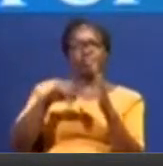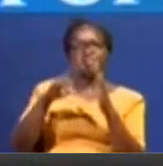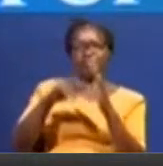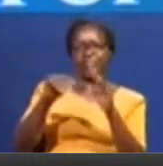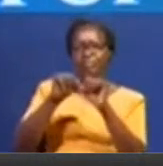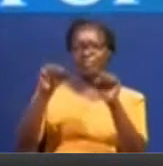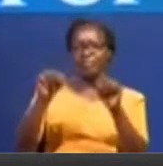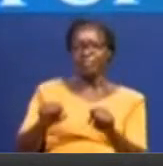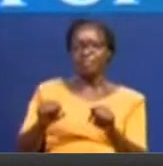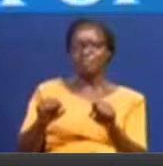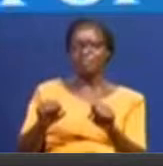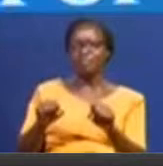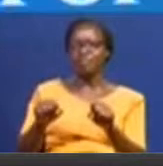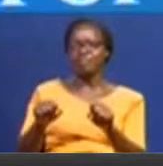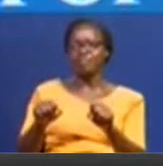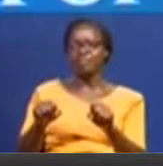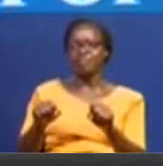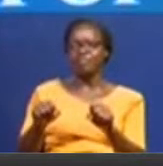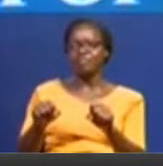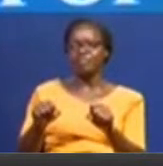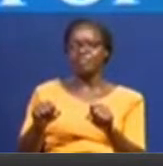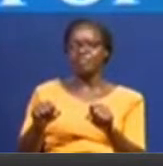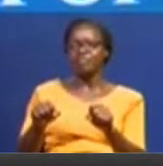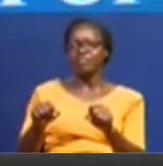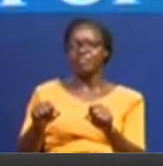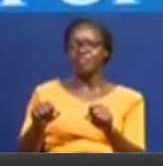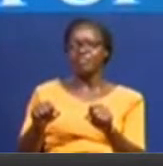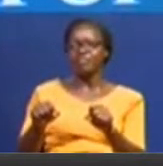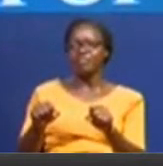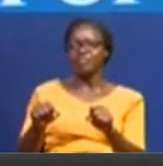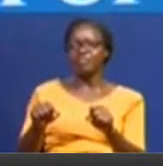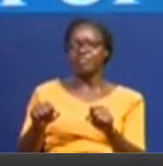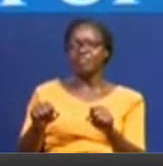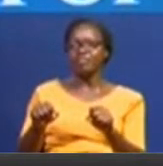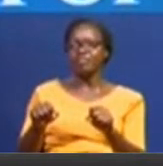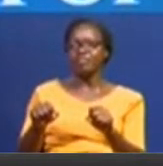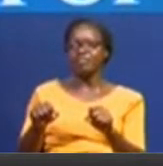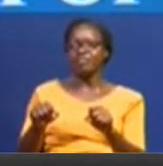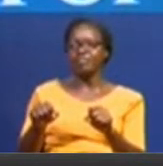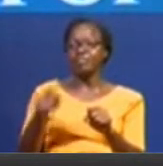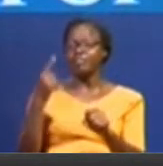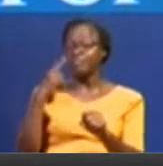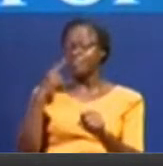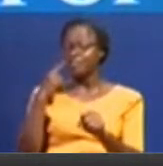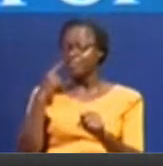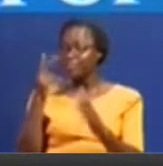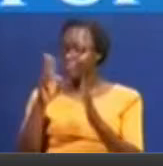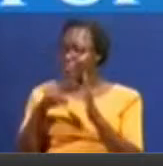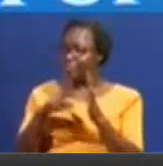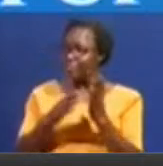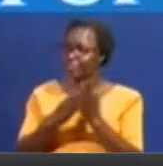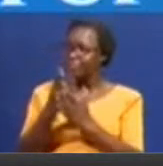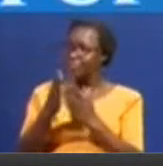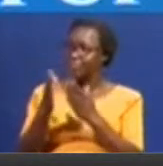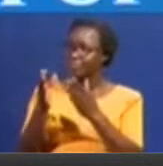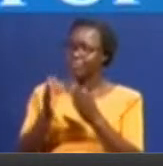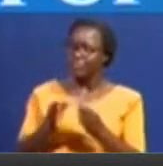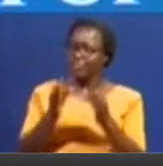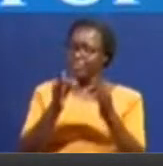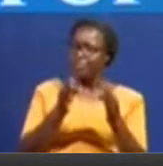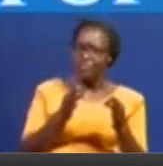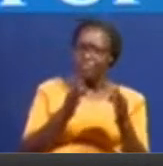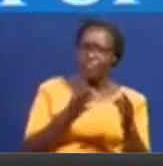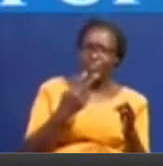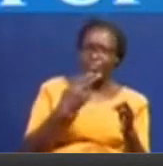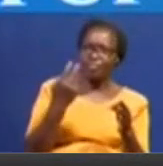this system. Please note, I'm not an expert in ICT. Get into this system and see through the accounts made there too,